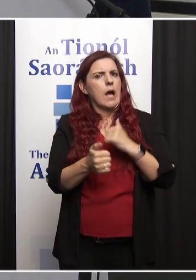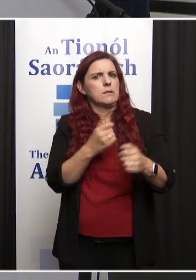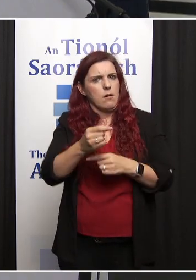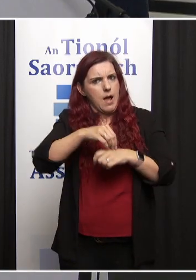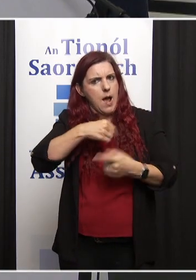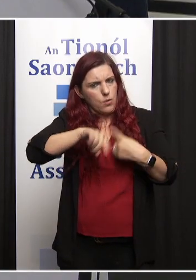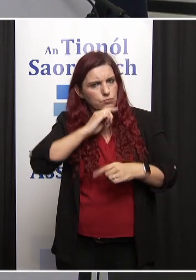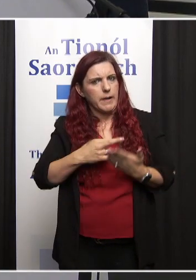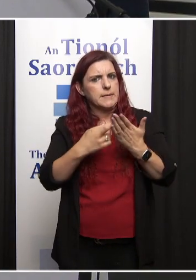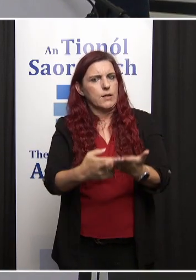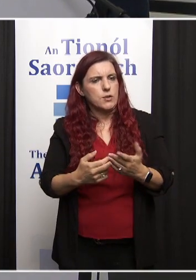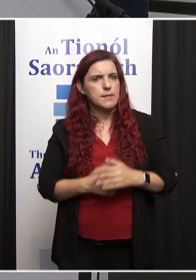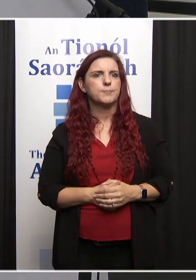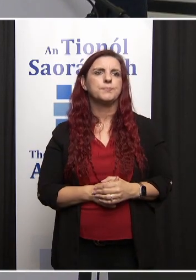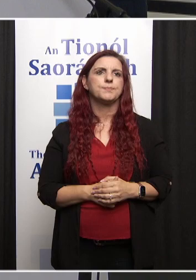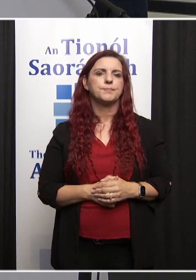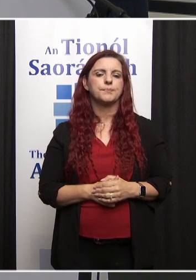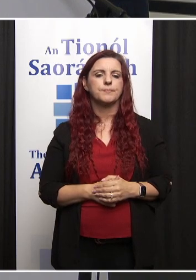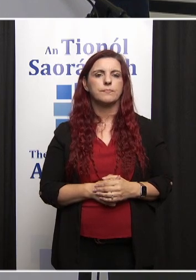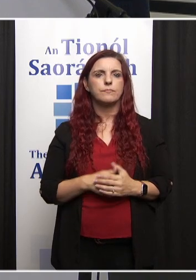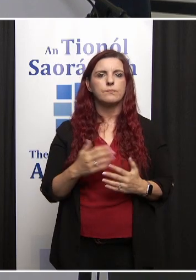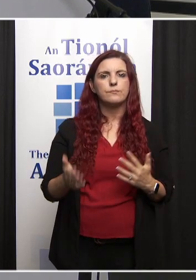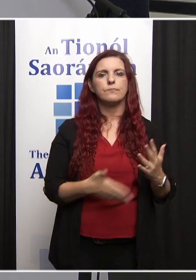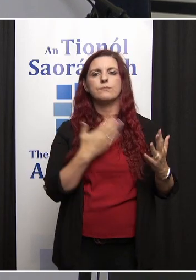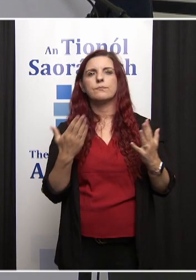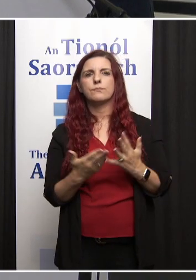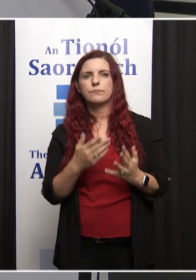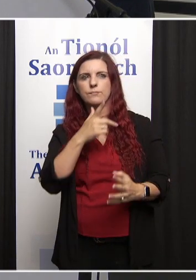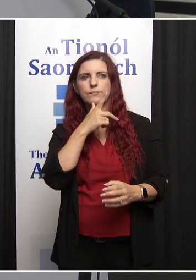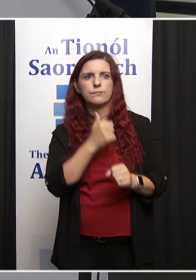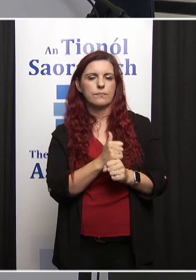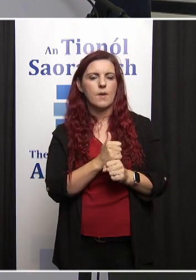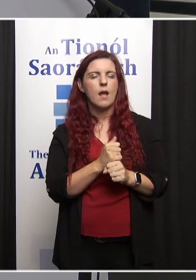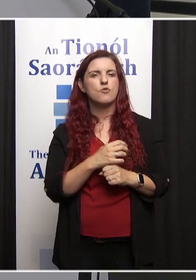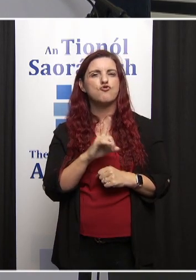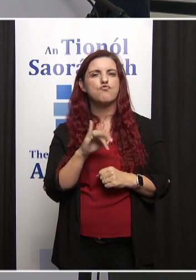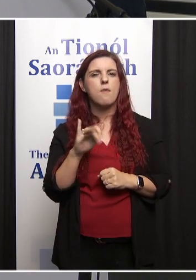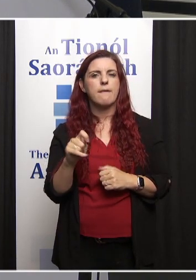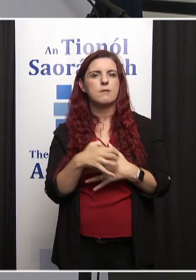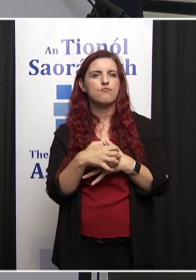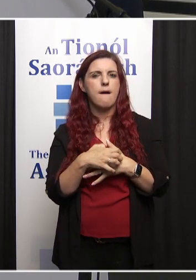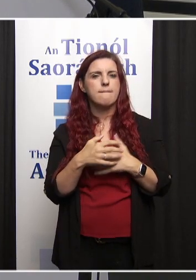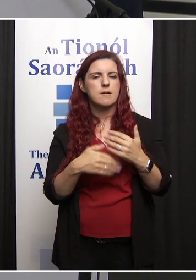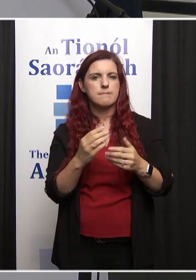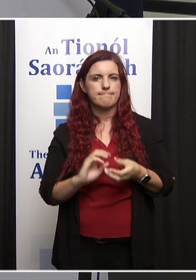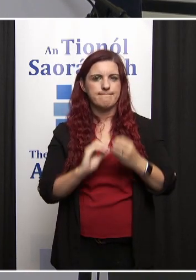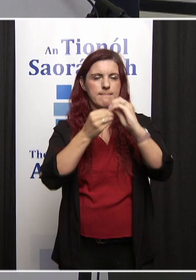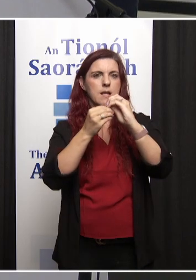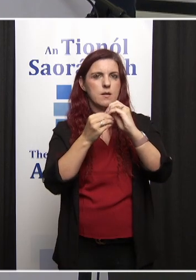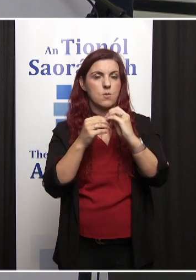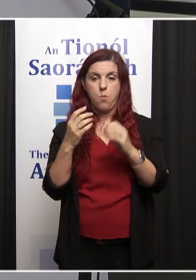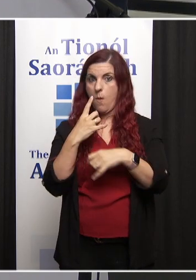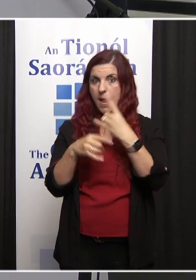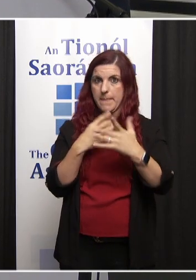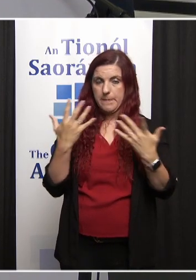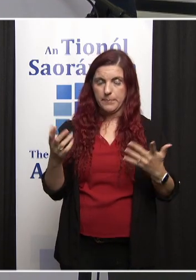recommendations. The next bit is what's called, I would call the drafting phase. And again, just put it in context, what happens, the proposals